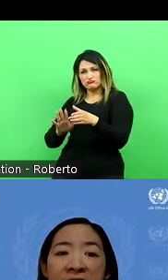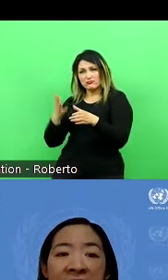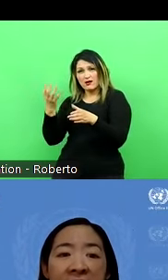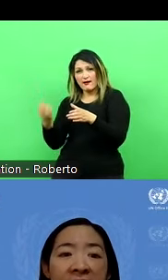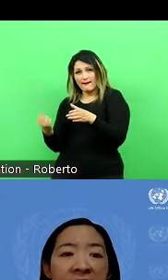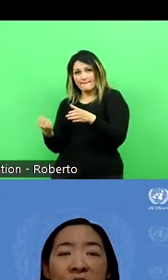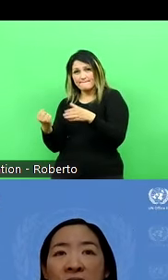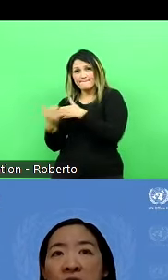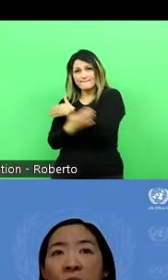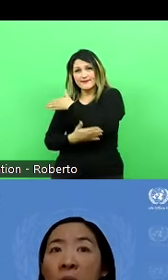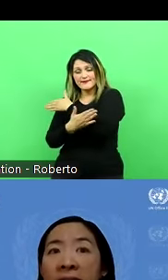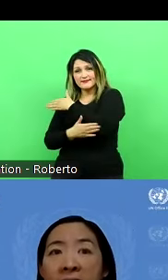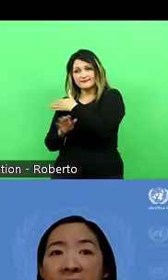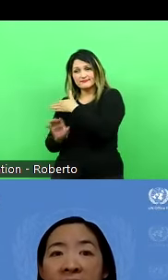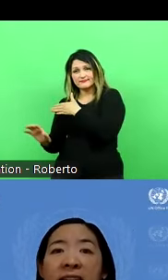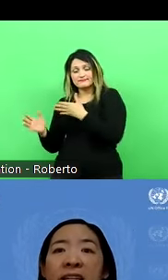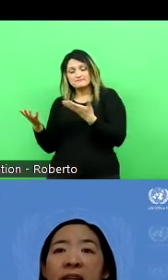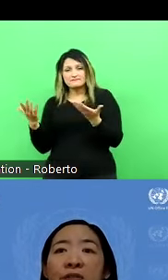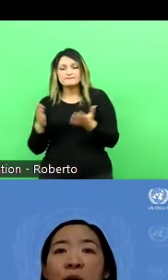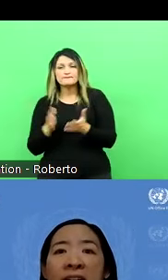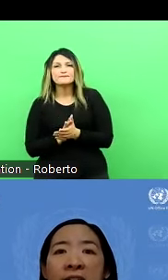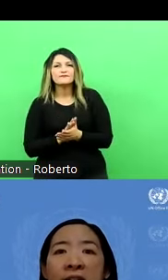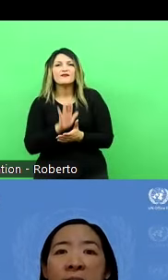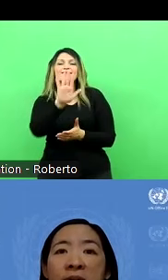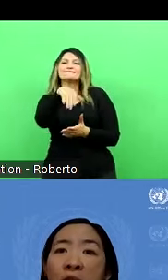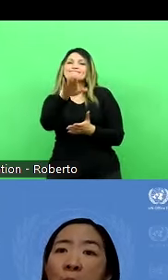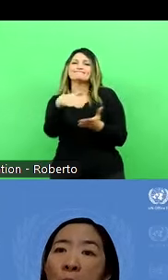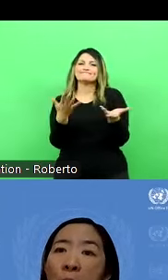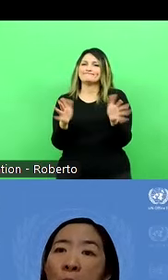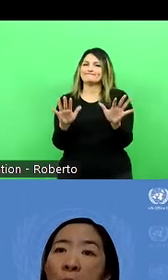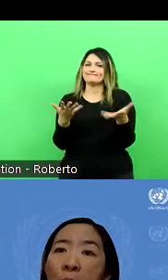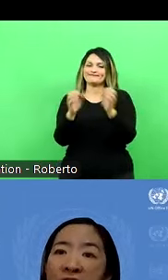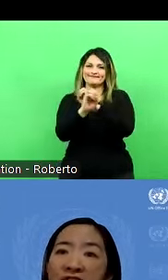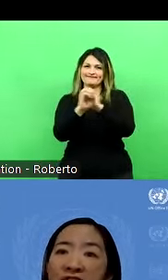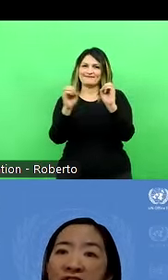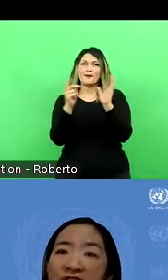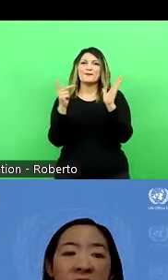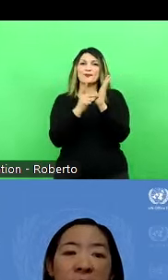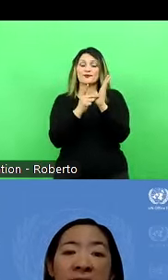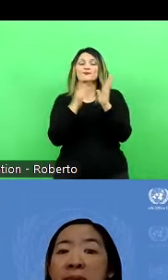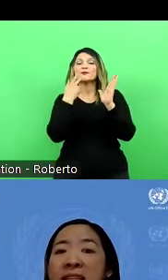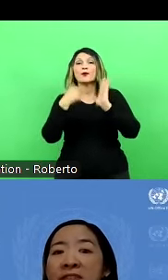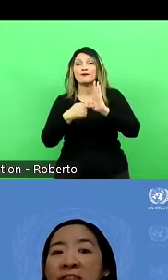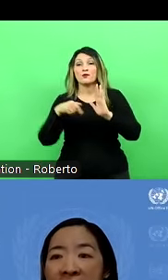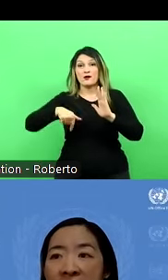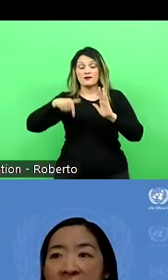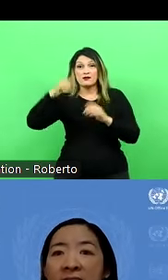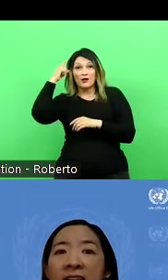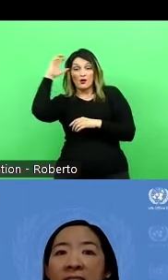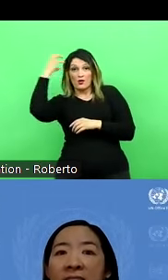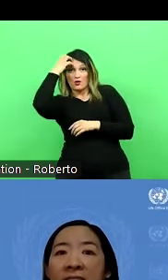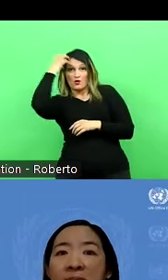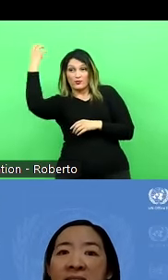staffing and finance, then you can score 1. If you have a focal point with sufficient human resource, but limited